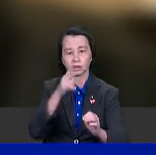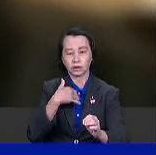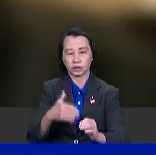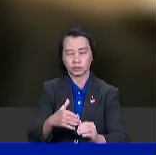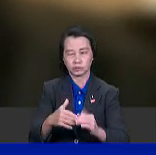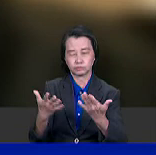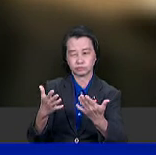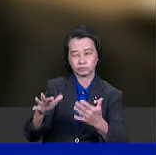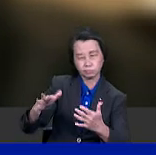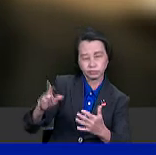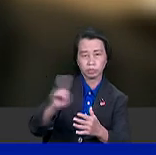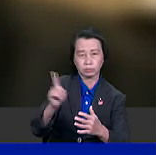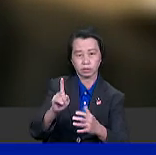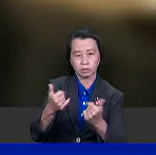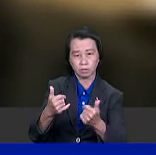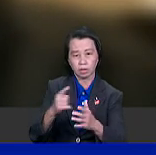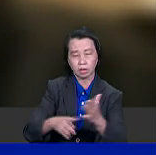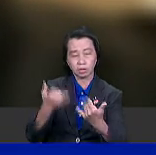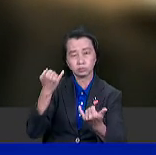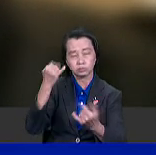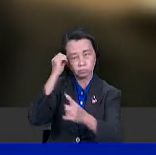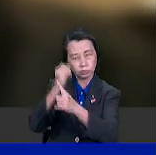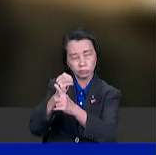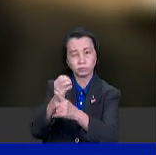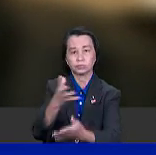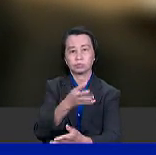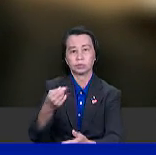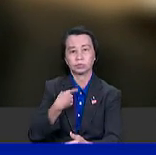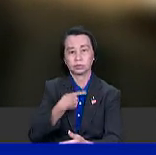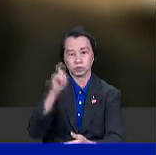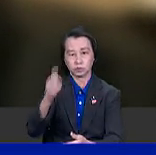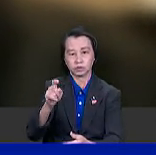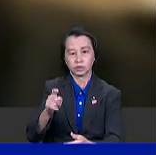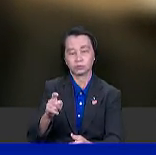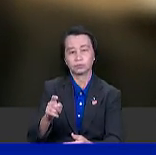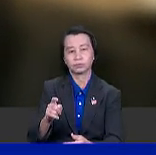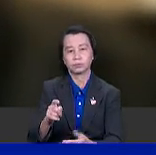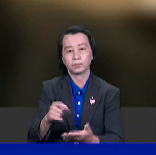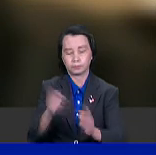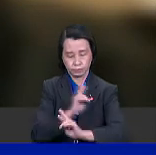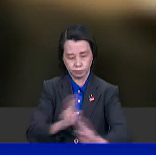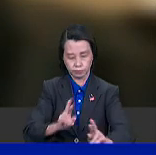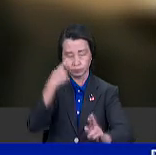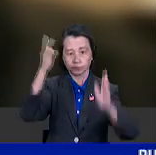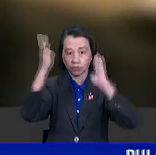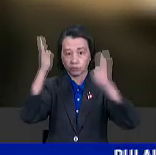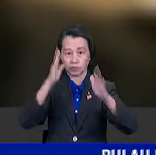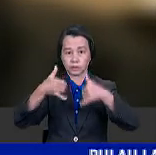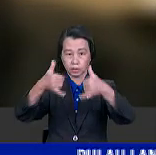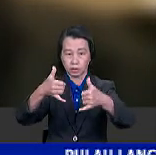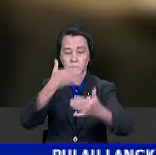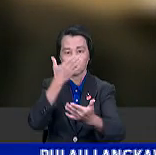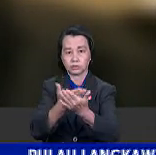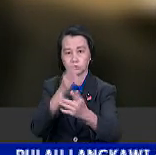underestimate any teams, any opponents, and we need a seriously preparation for the Malaysia Cup. We want to play a